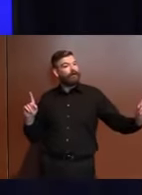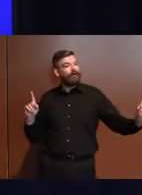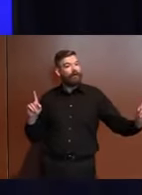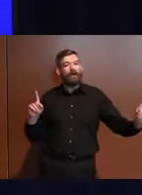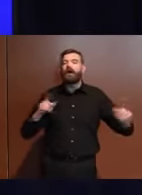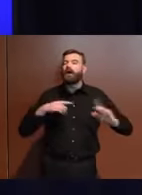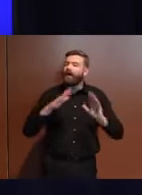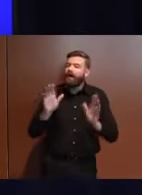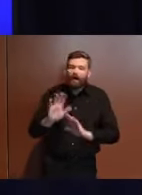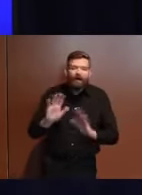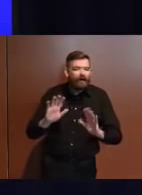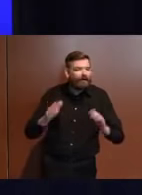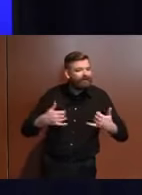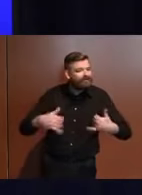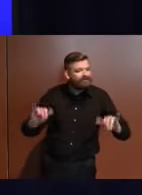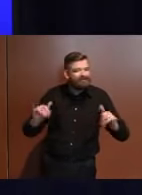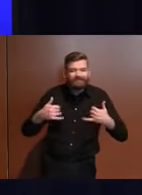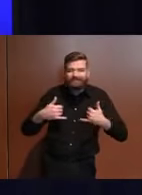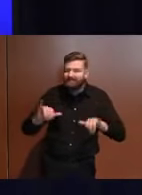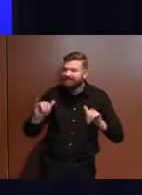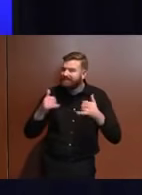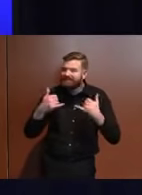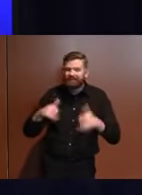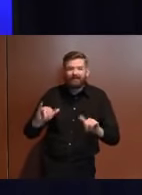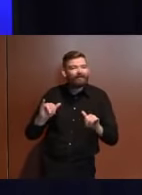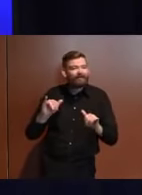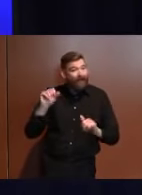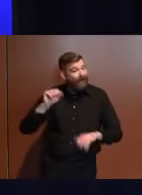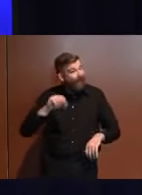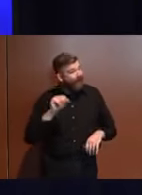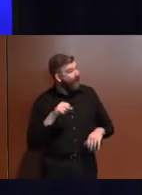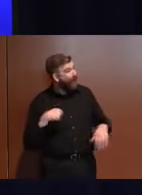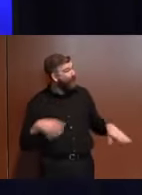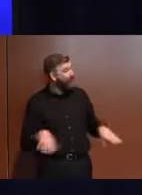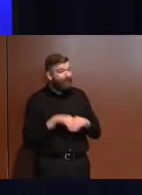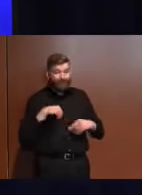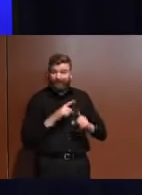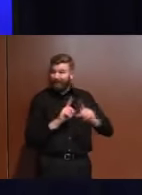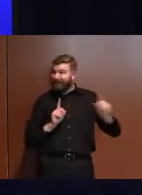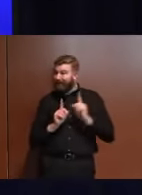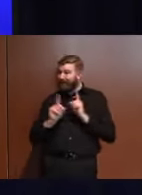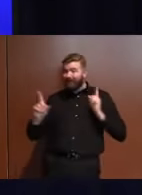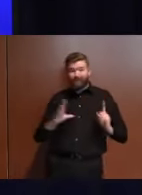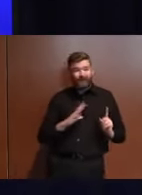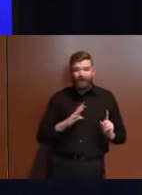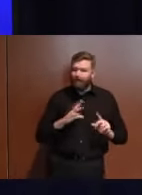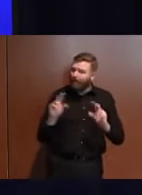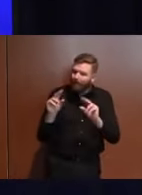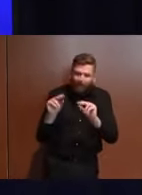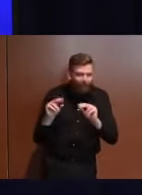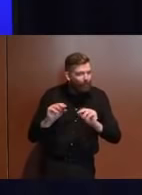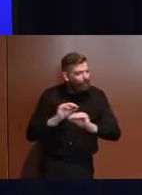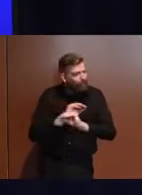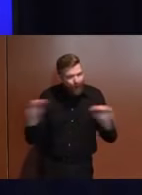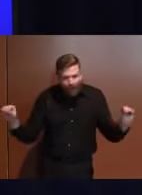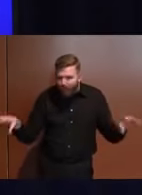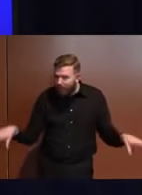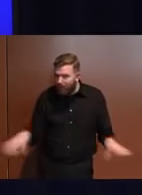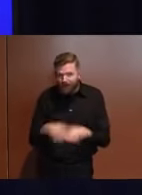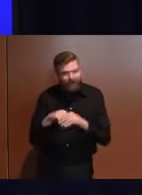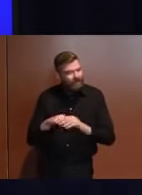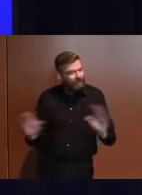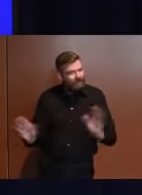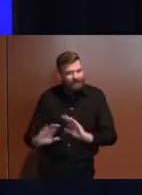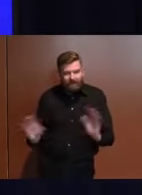that was a lesson for those on the call today, that we got to make sure that we have the messaging there, and that's why I'm saying this. But